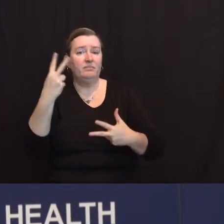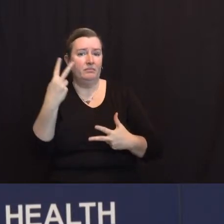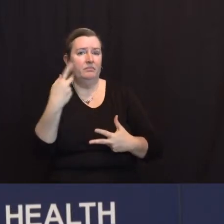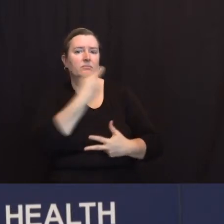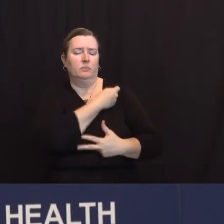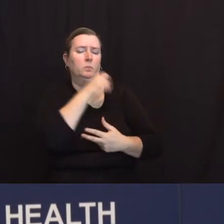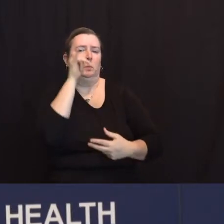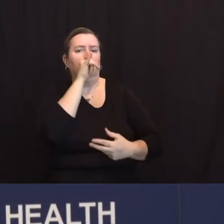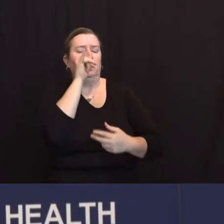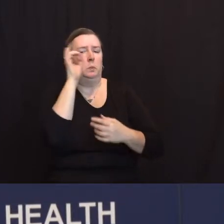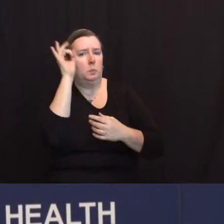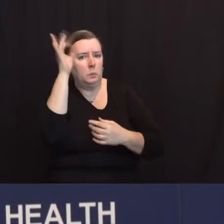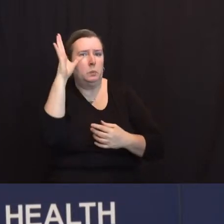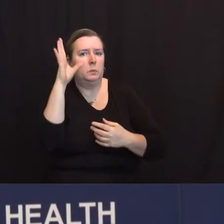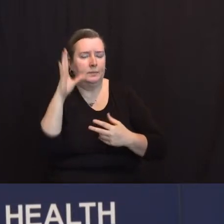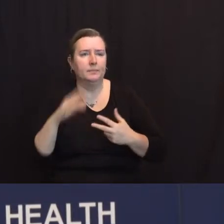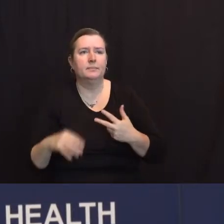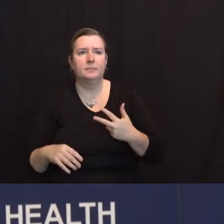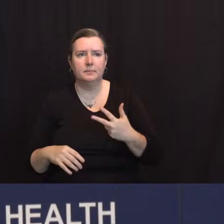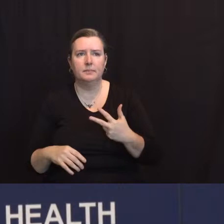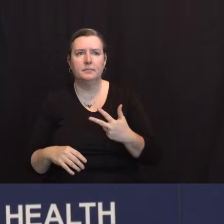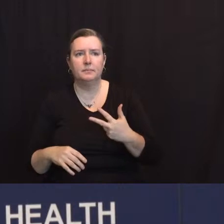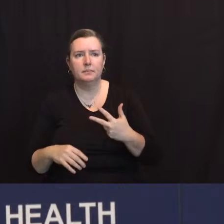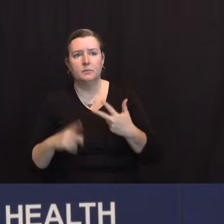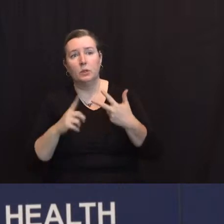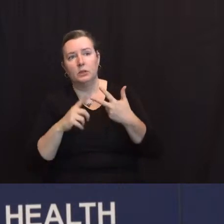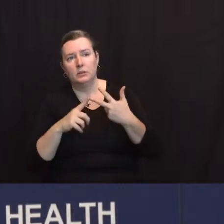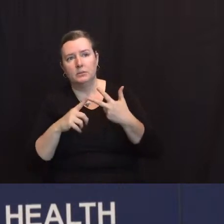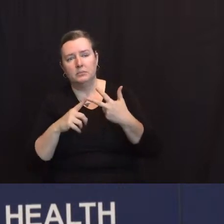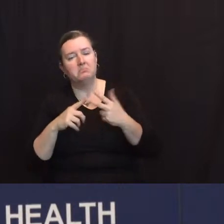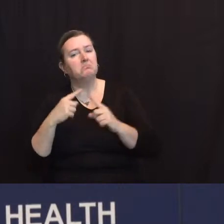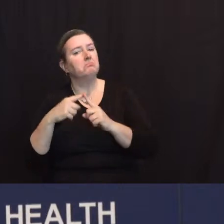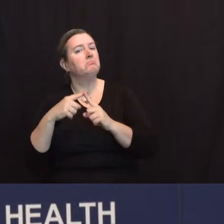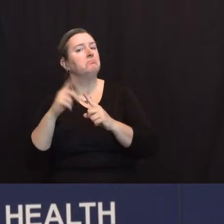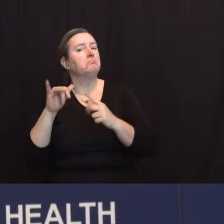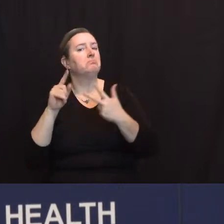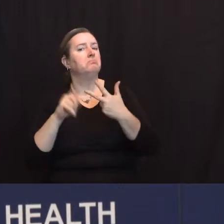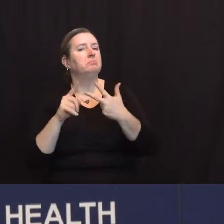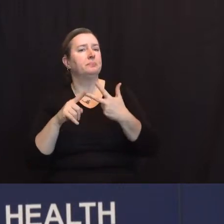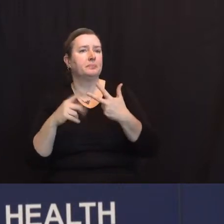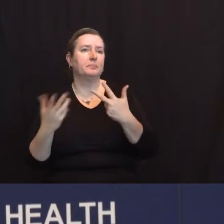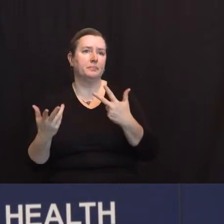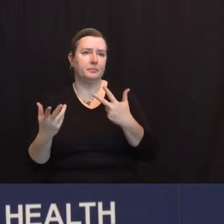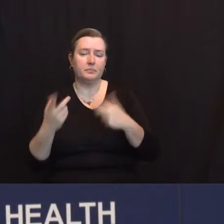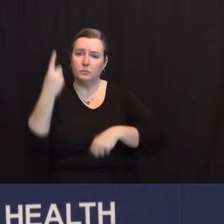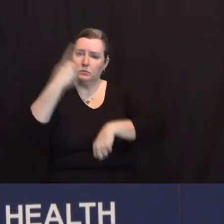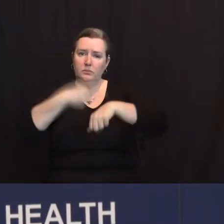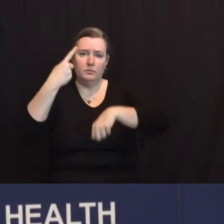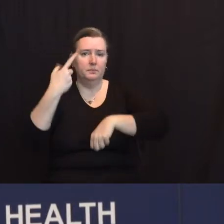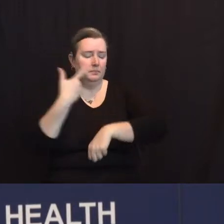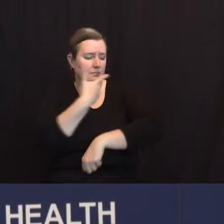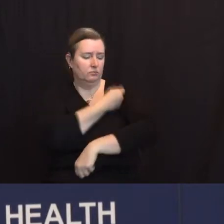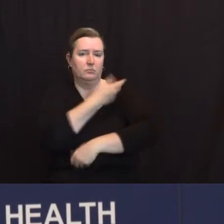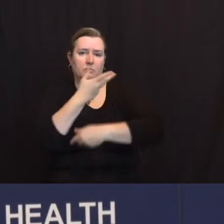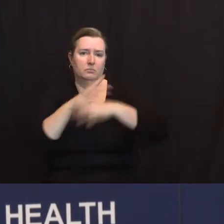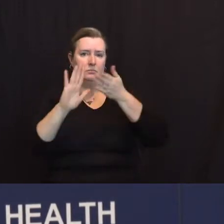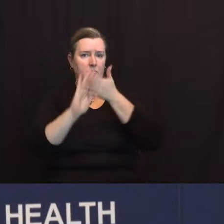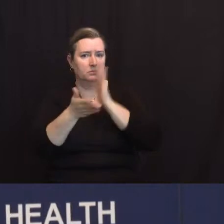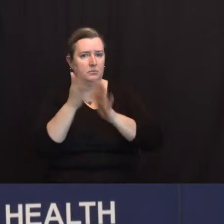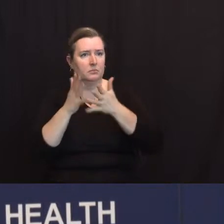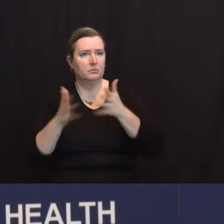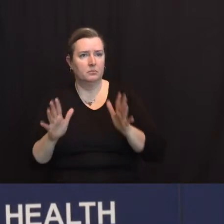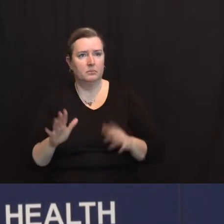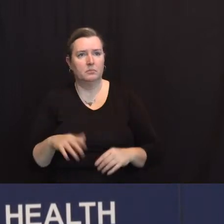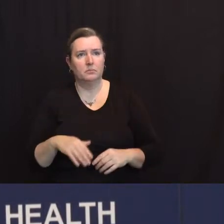Janssen vaccine that make it desirable for a lot of people. And of course, as our professional